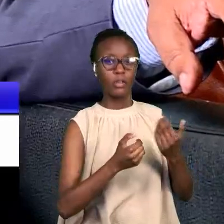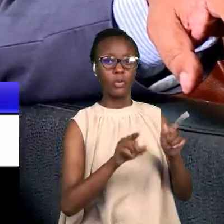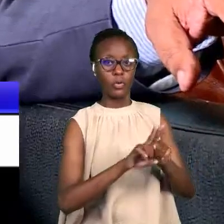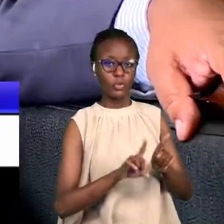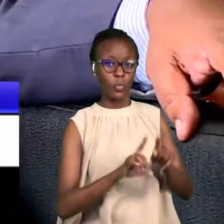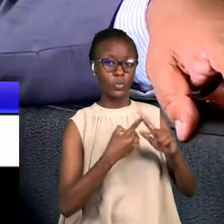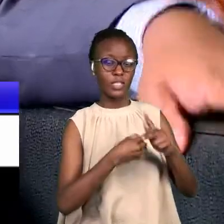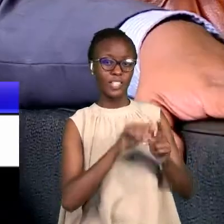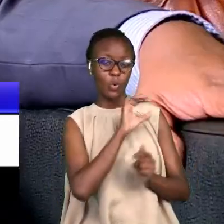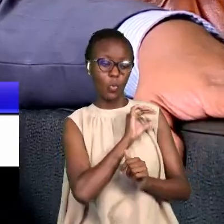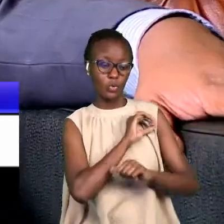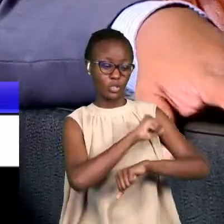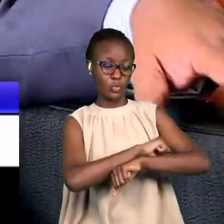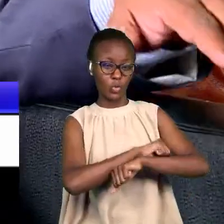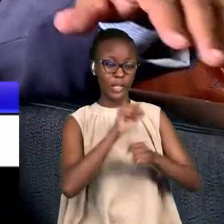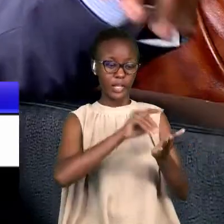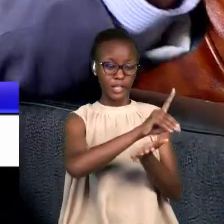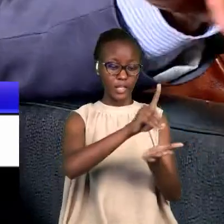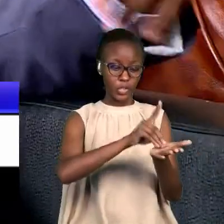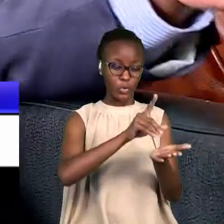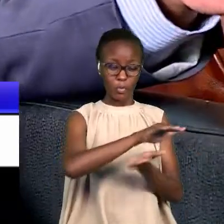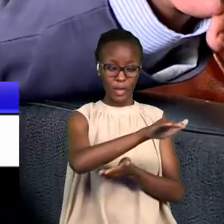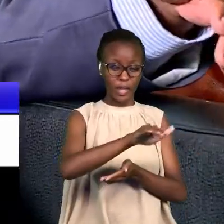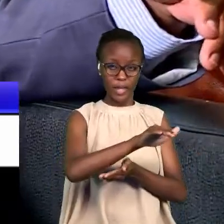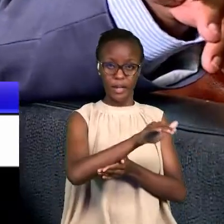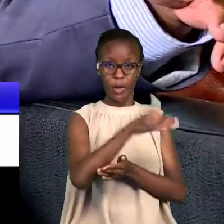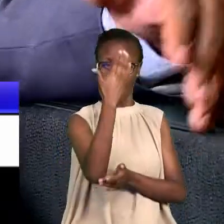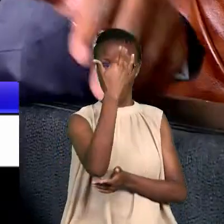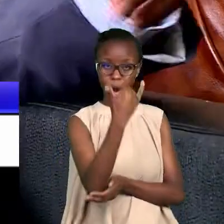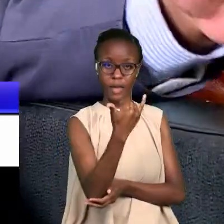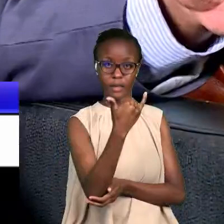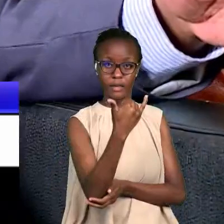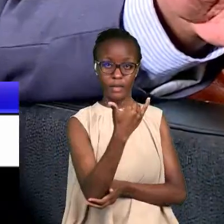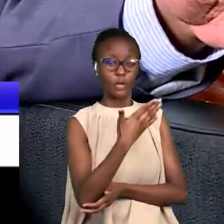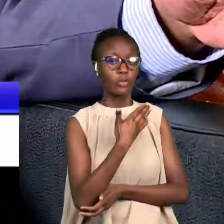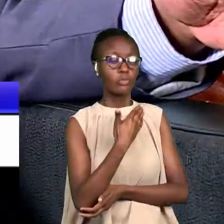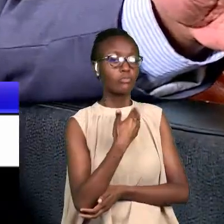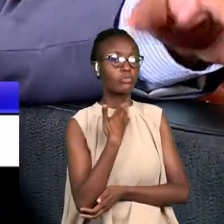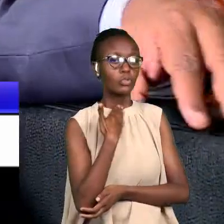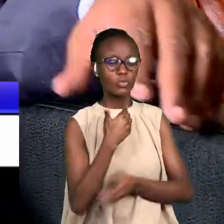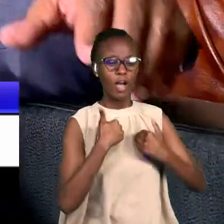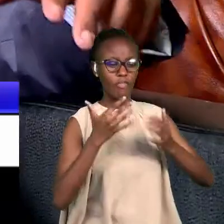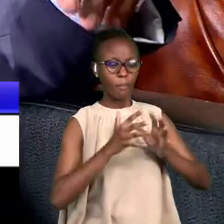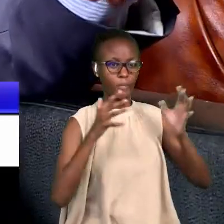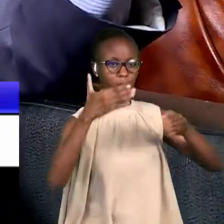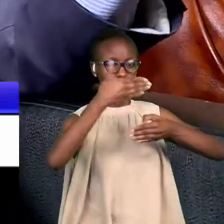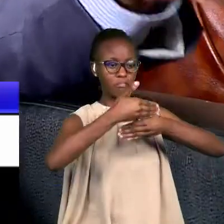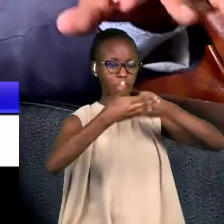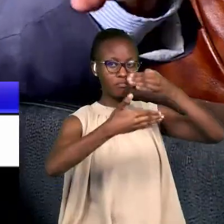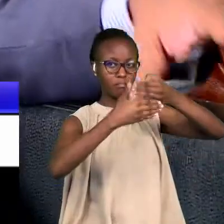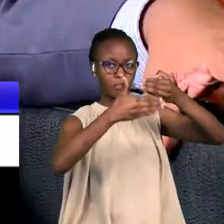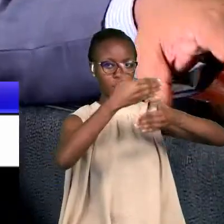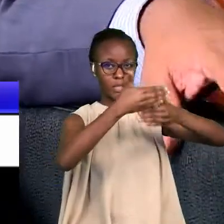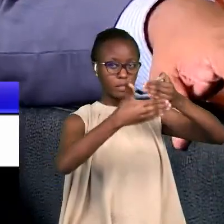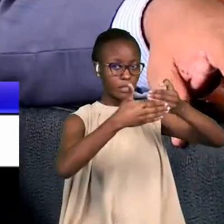Donholm next year to be able to produce us, to have state-of-the-art facilities, to